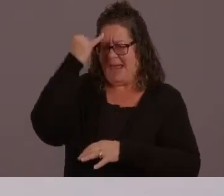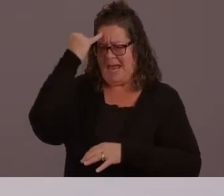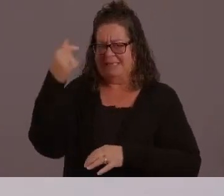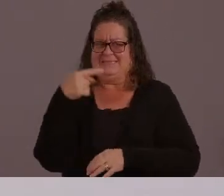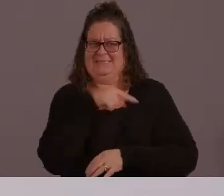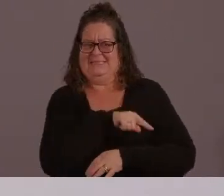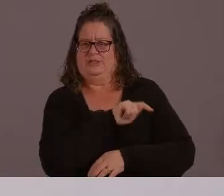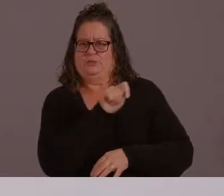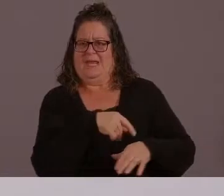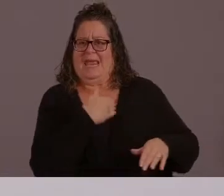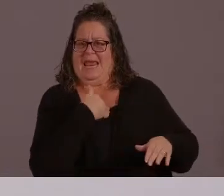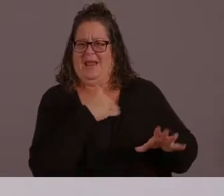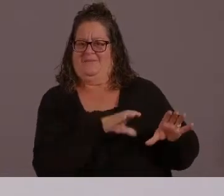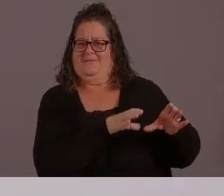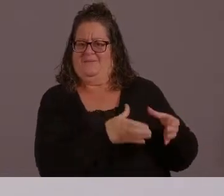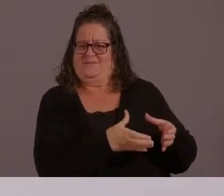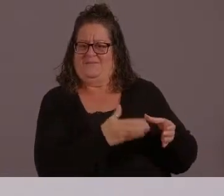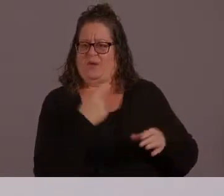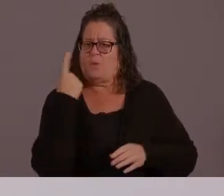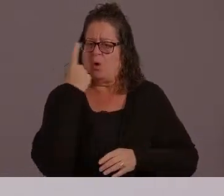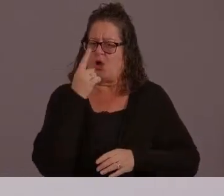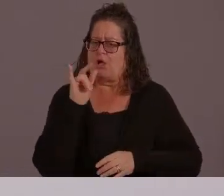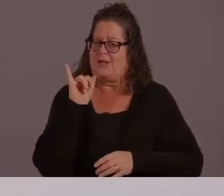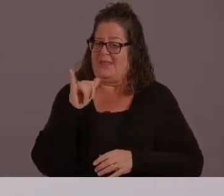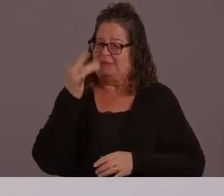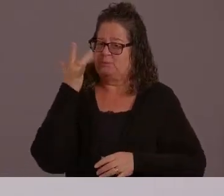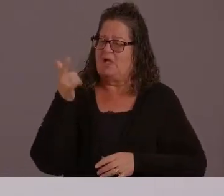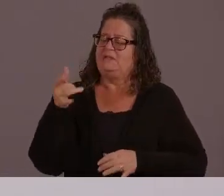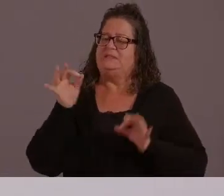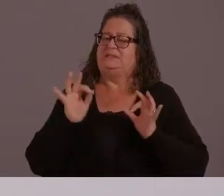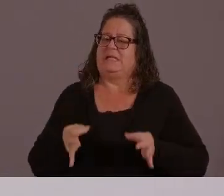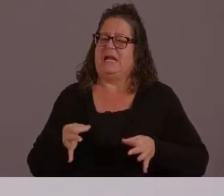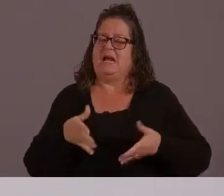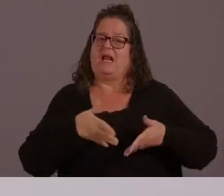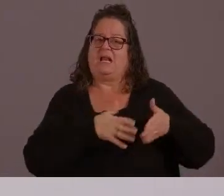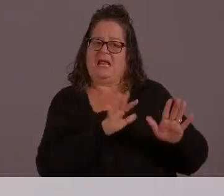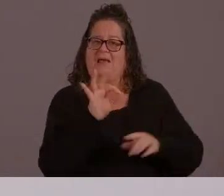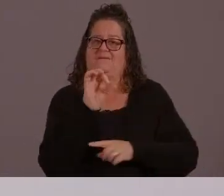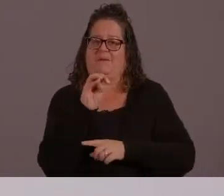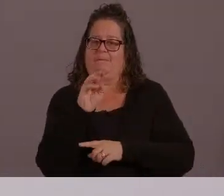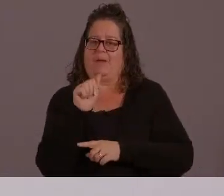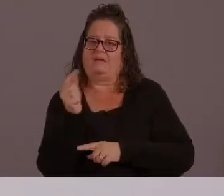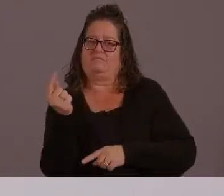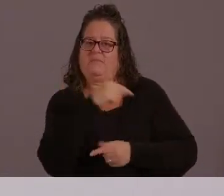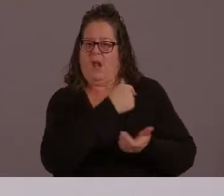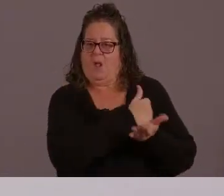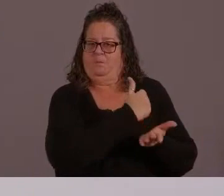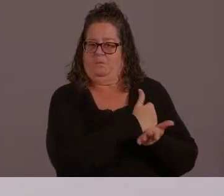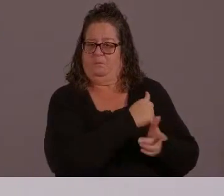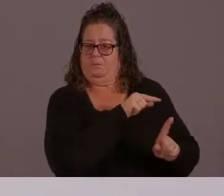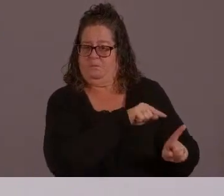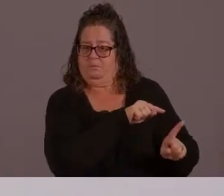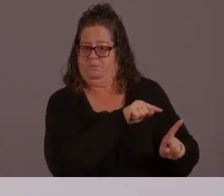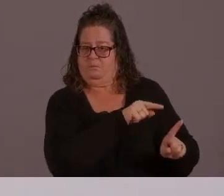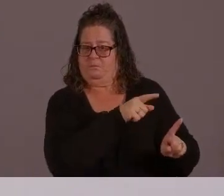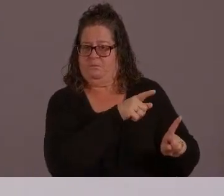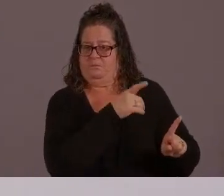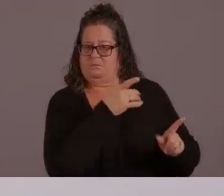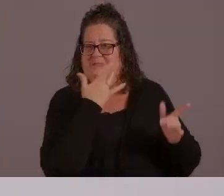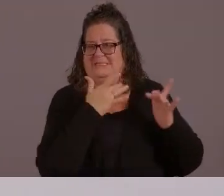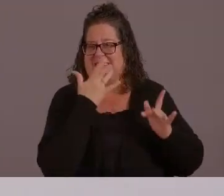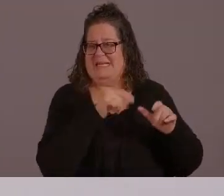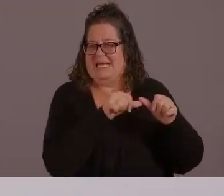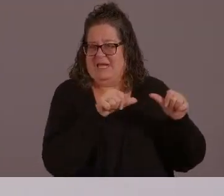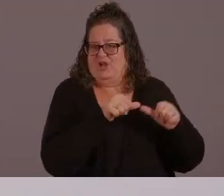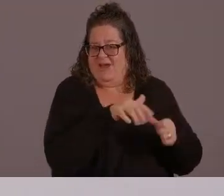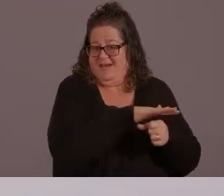play into your decision at all, that these are going into the arms of people who are at this point have been underserved? That's what we would hope.